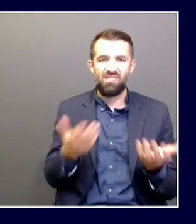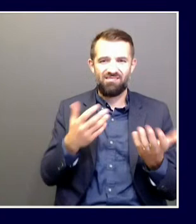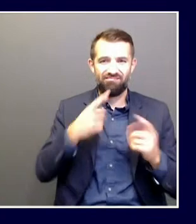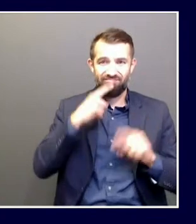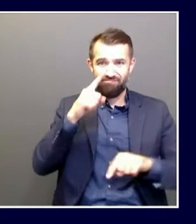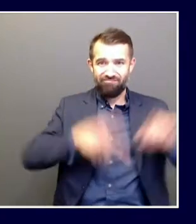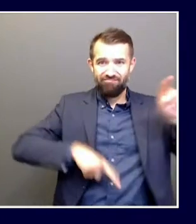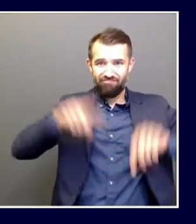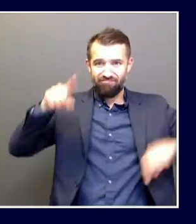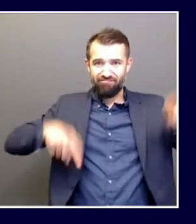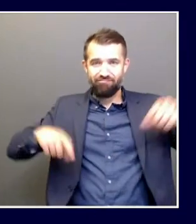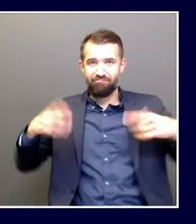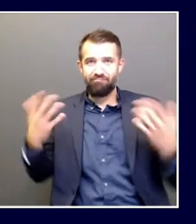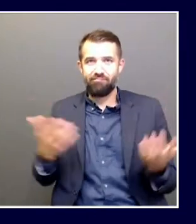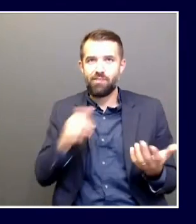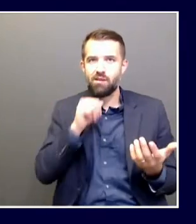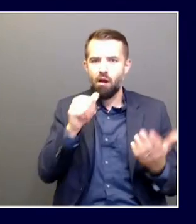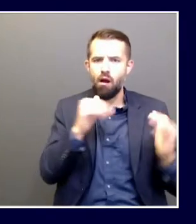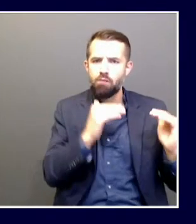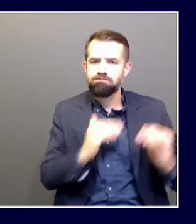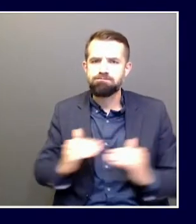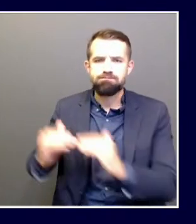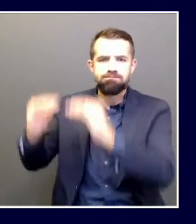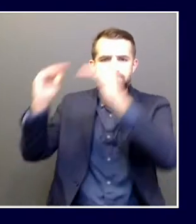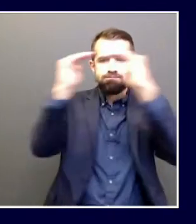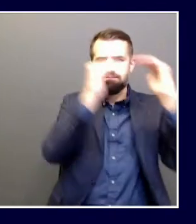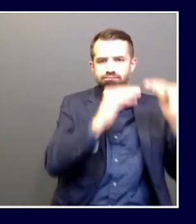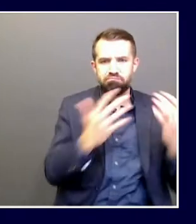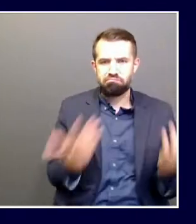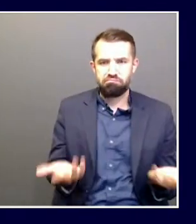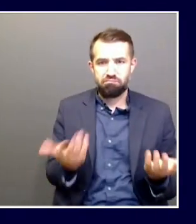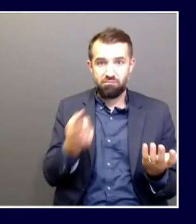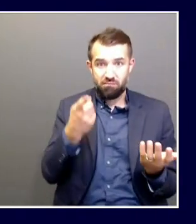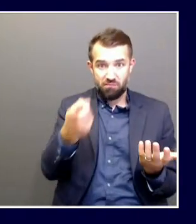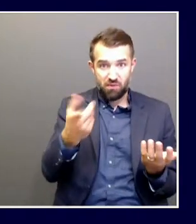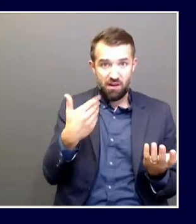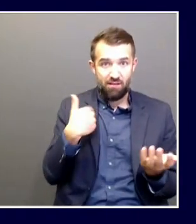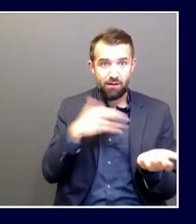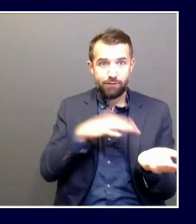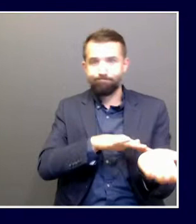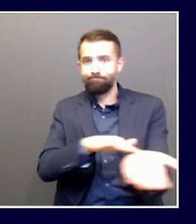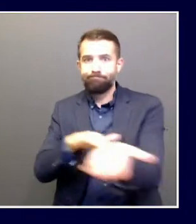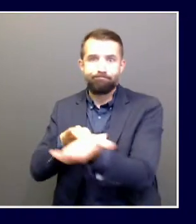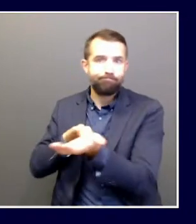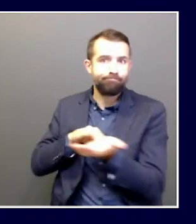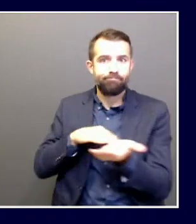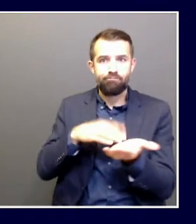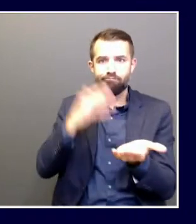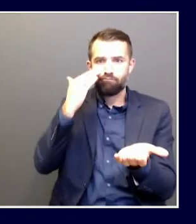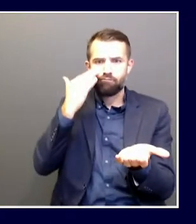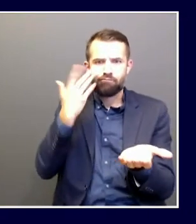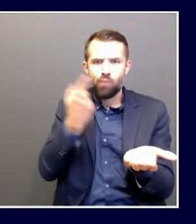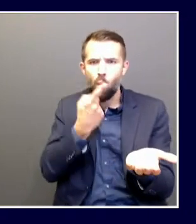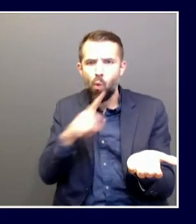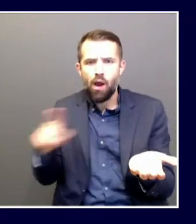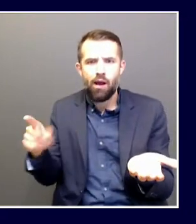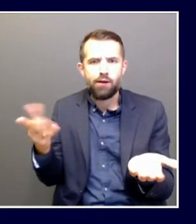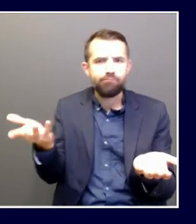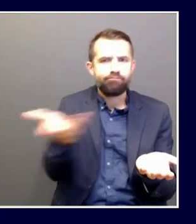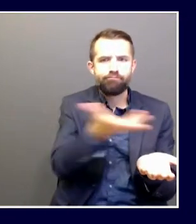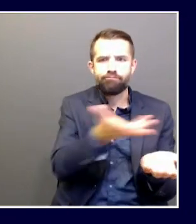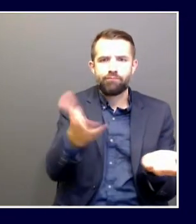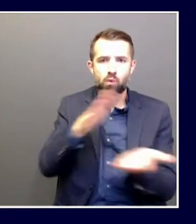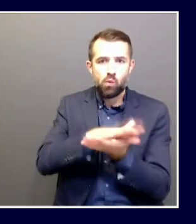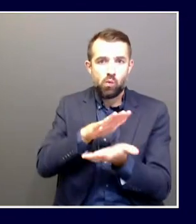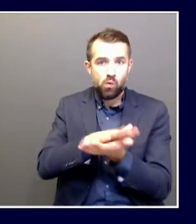I'll begin. We actually don't use that particular set of information to figure out what is going on